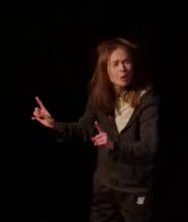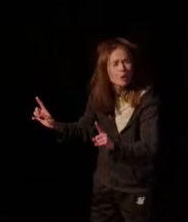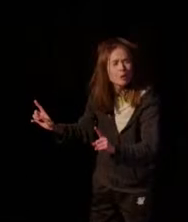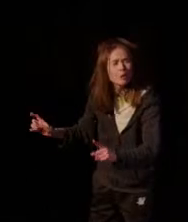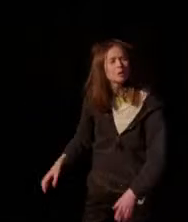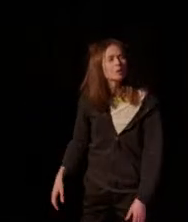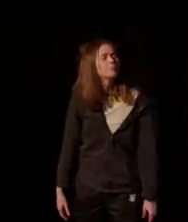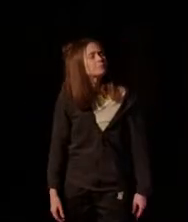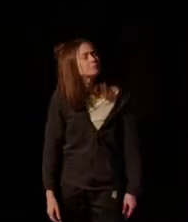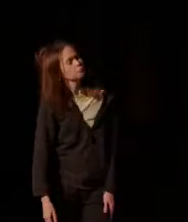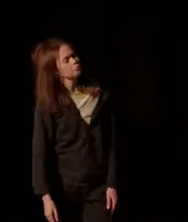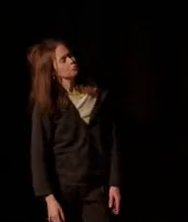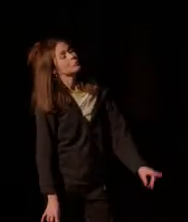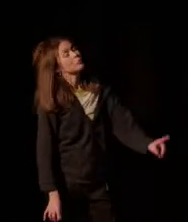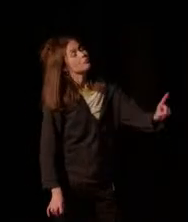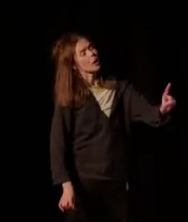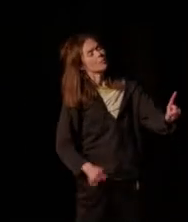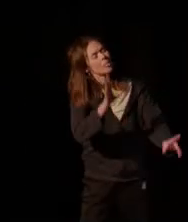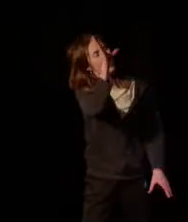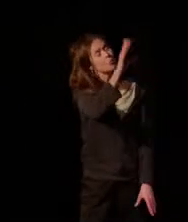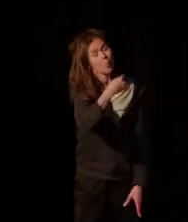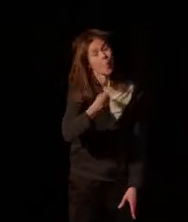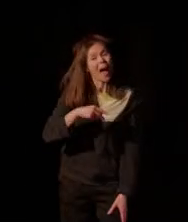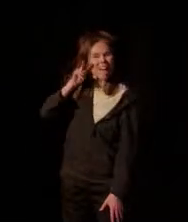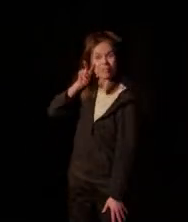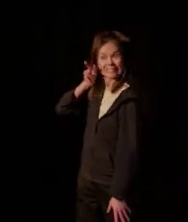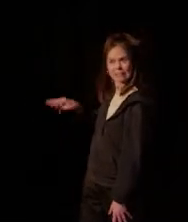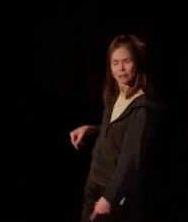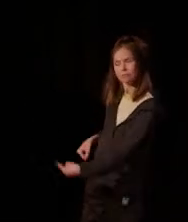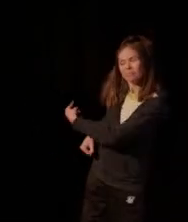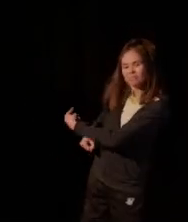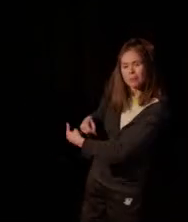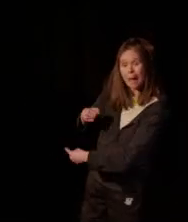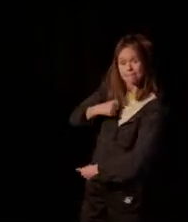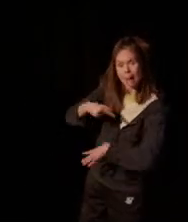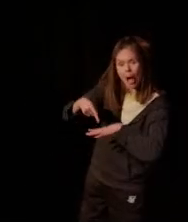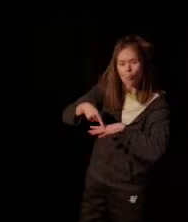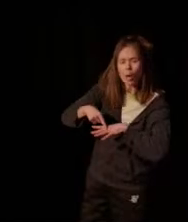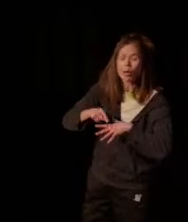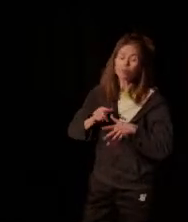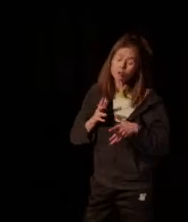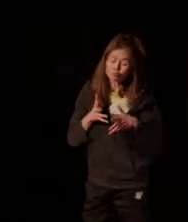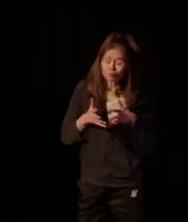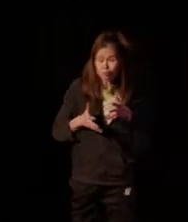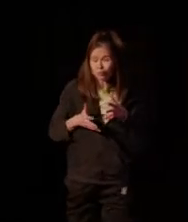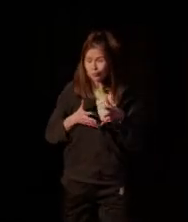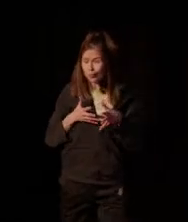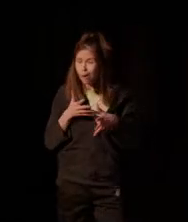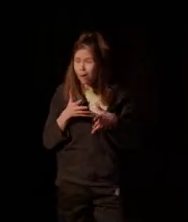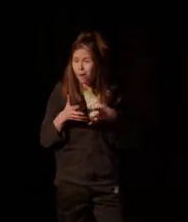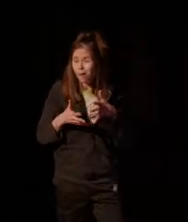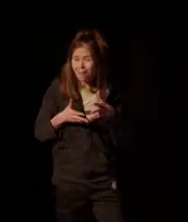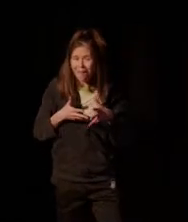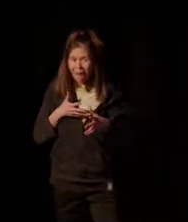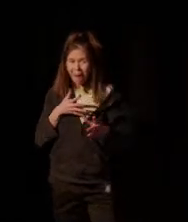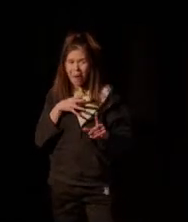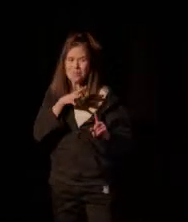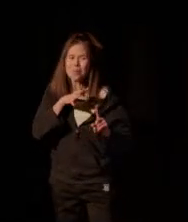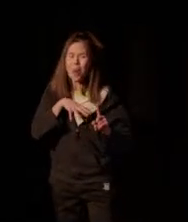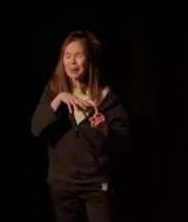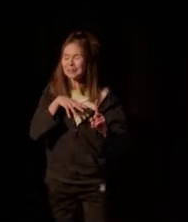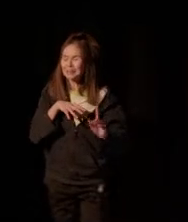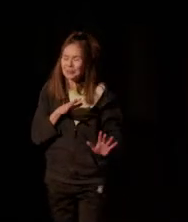Is signing nothing? His noses meeting, is leaning cheek to cheek,